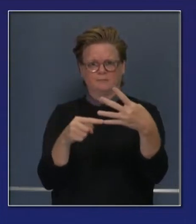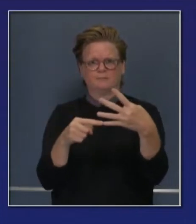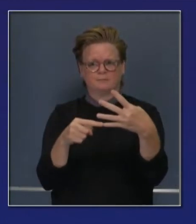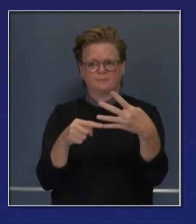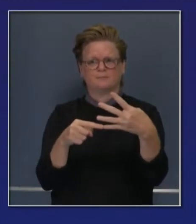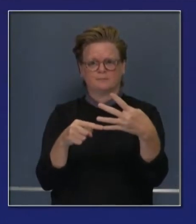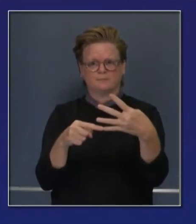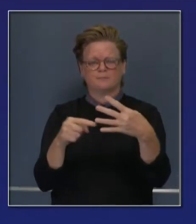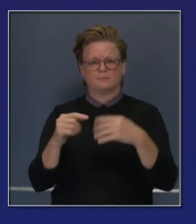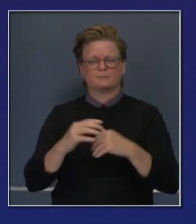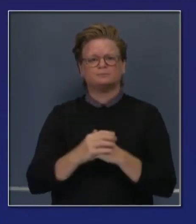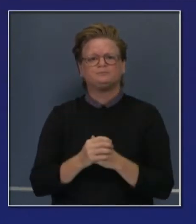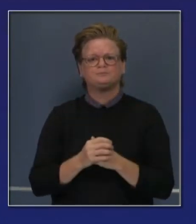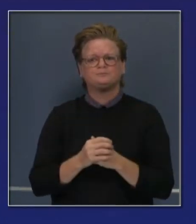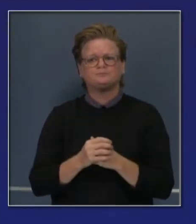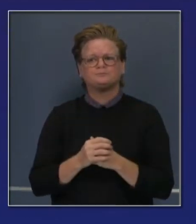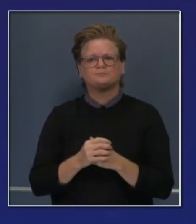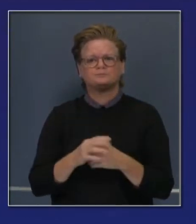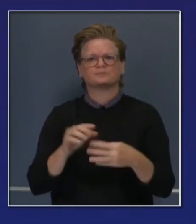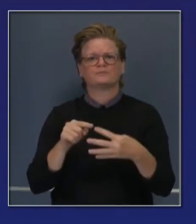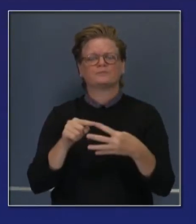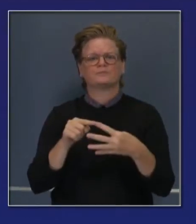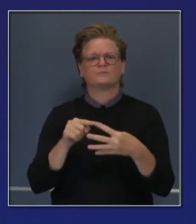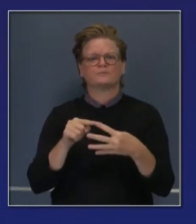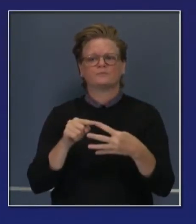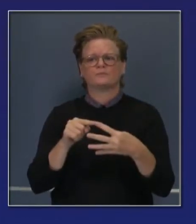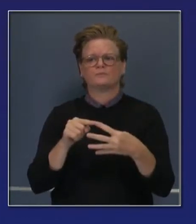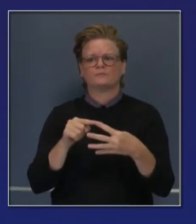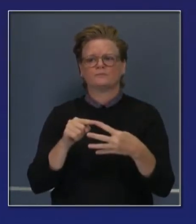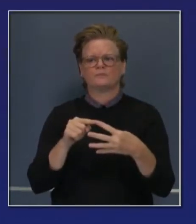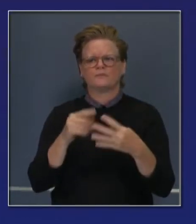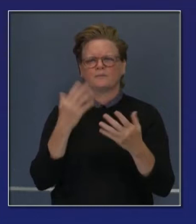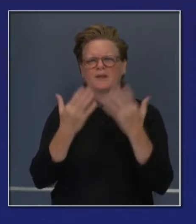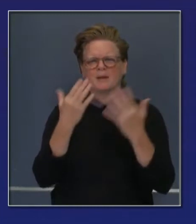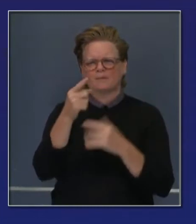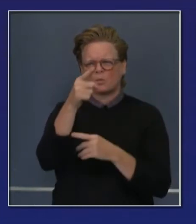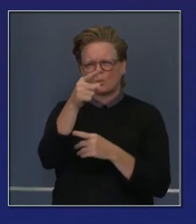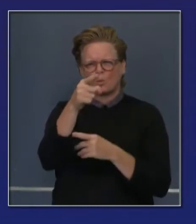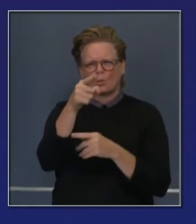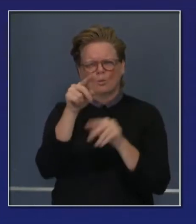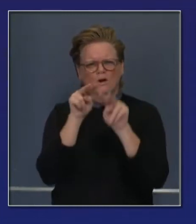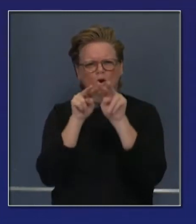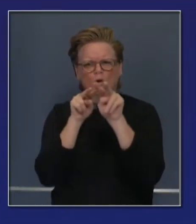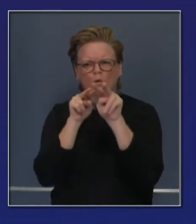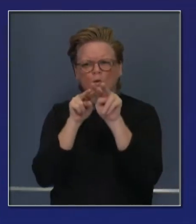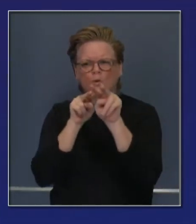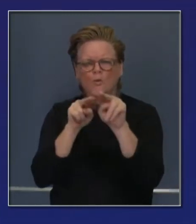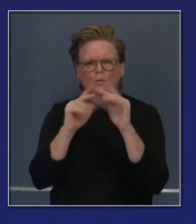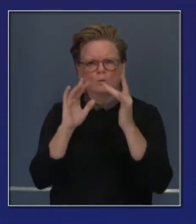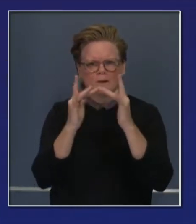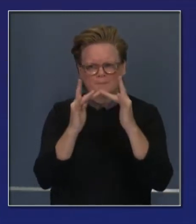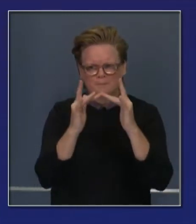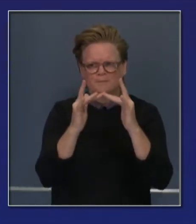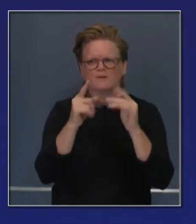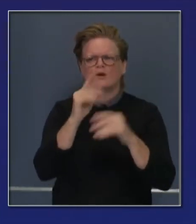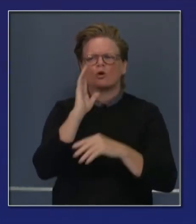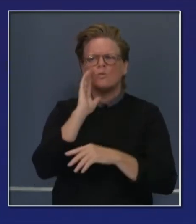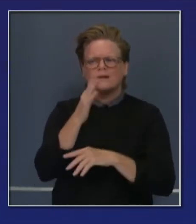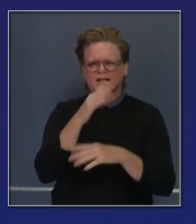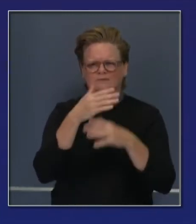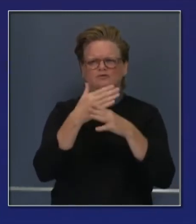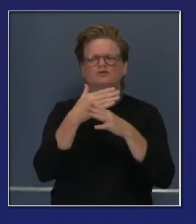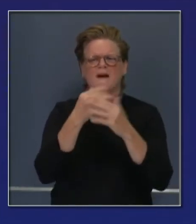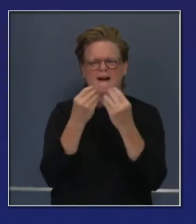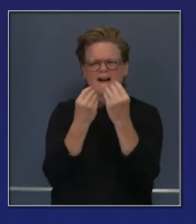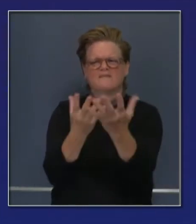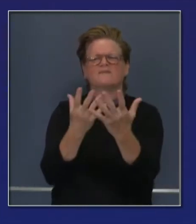the people watching, tuning in, might go to the website that I'm going to introduce in a moment and look and see, well,